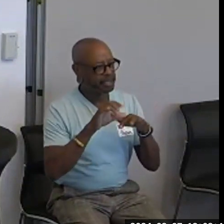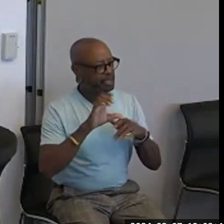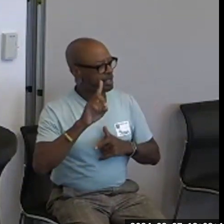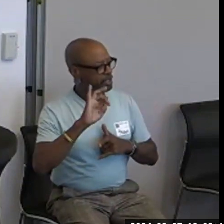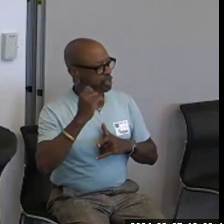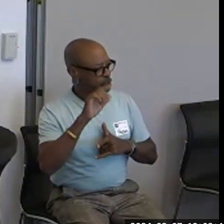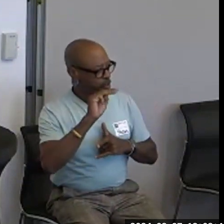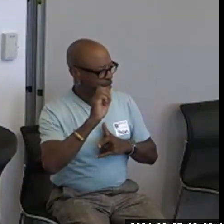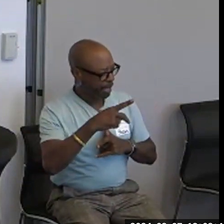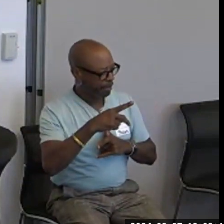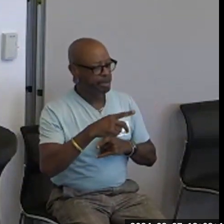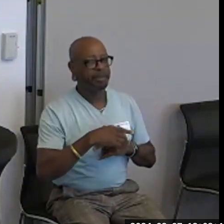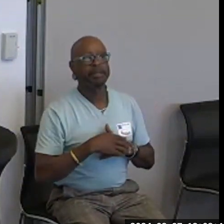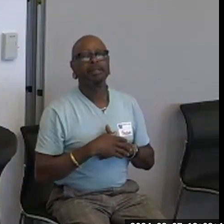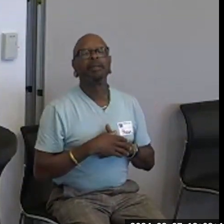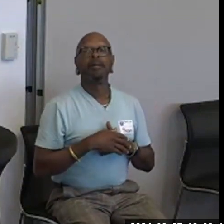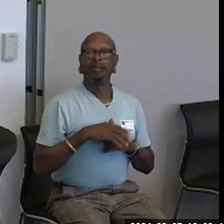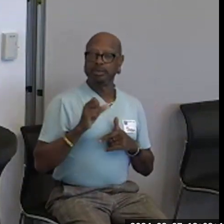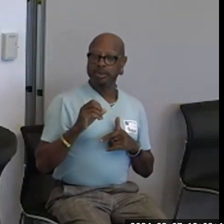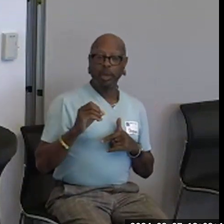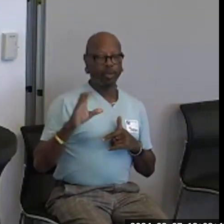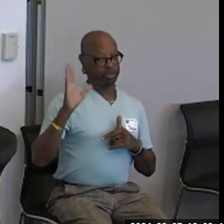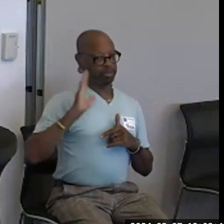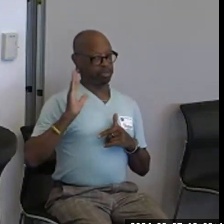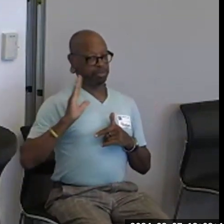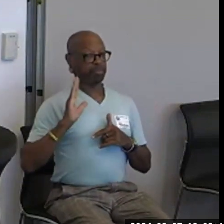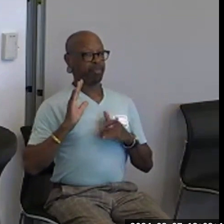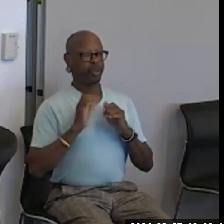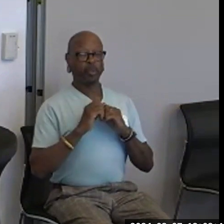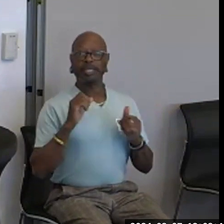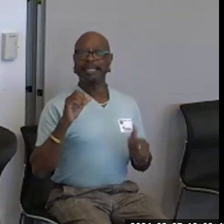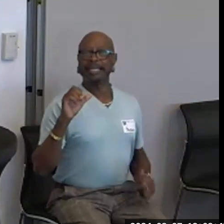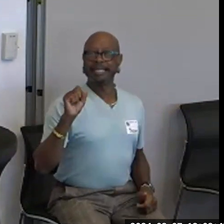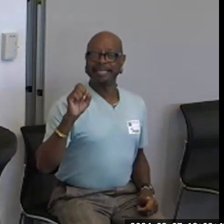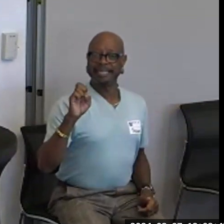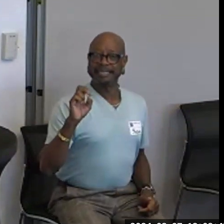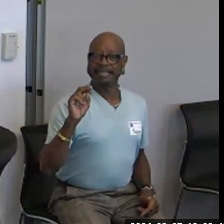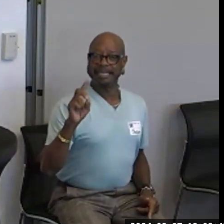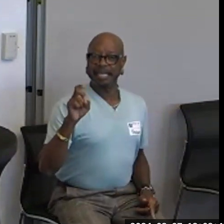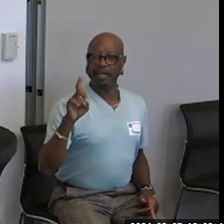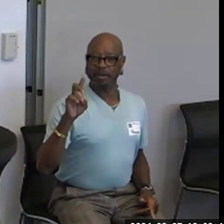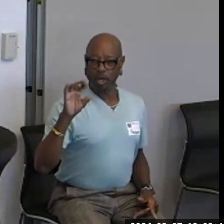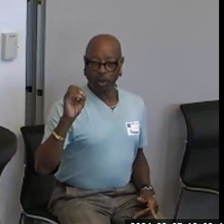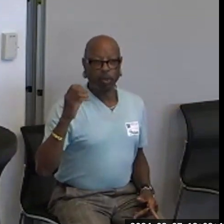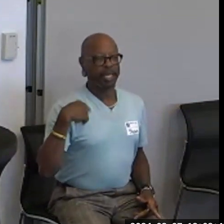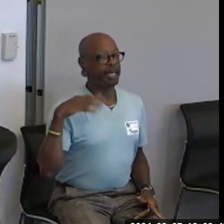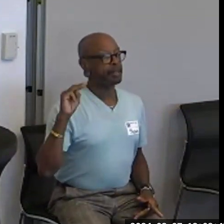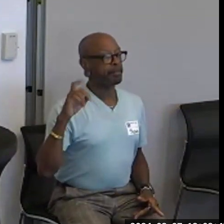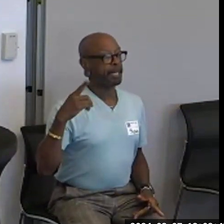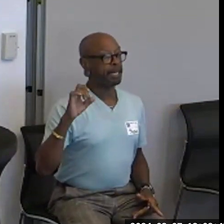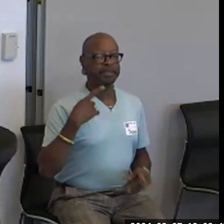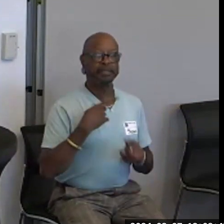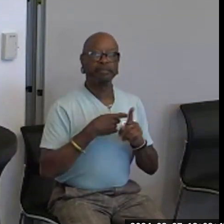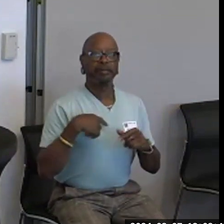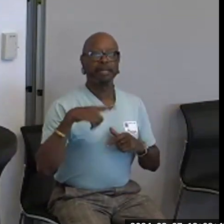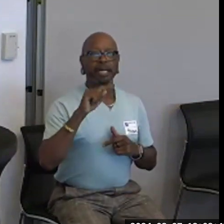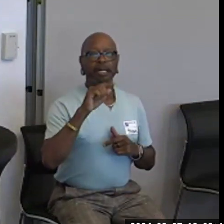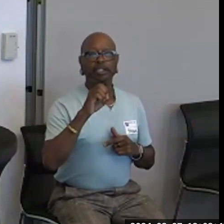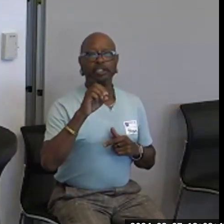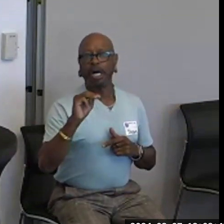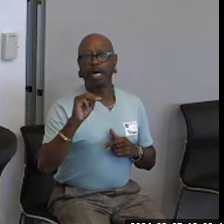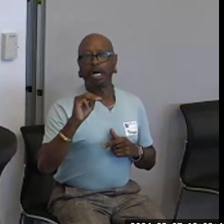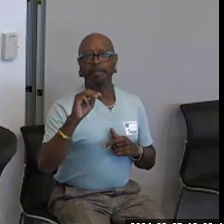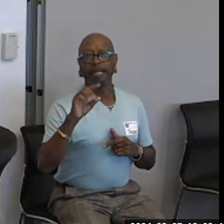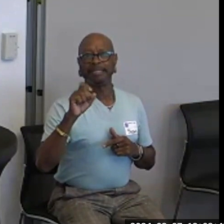And so even though those early days with Sendero, we had maps from company called TeleAtlas, TomTom, and before